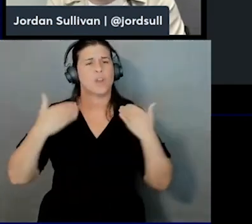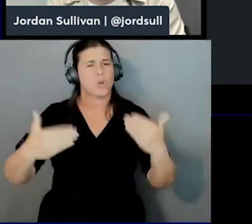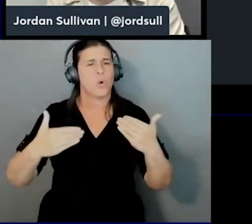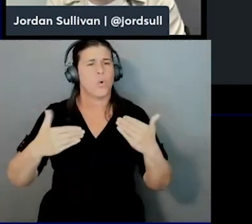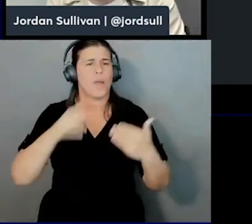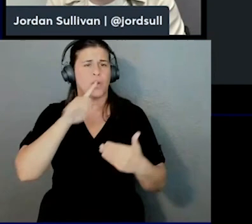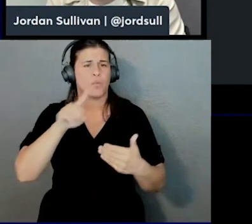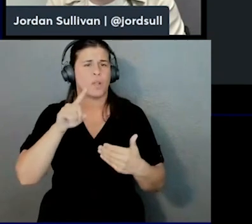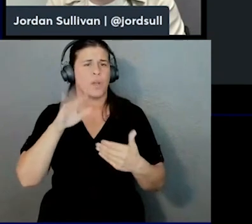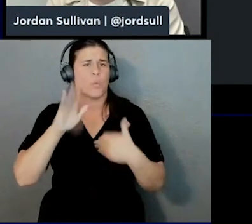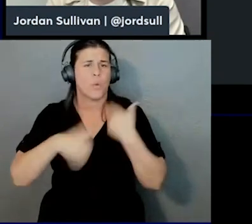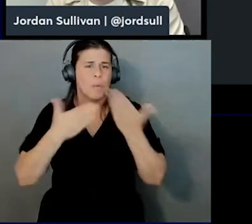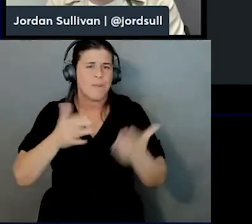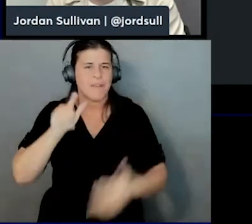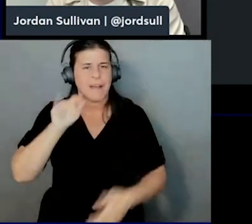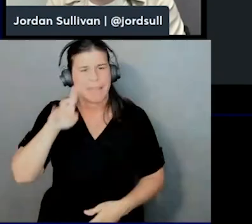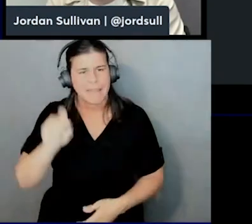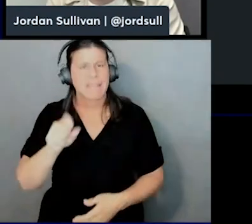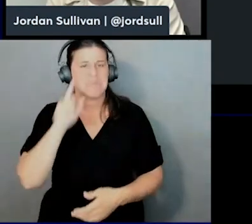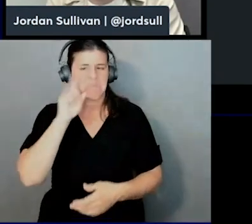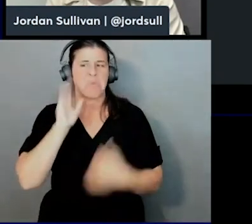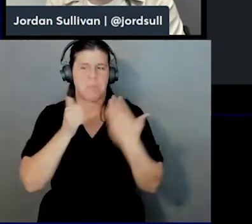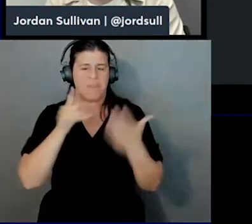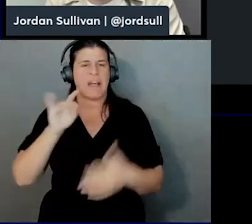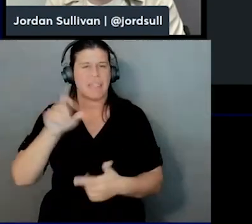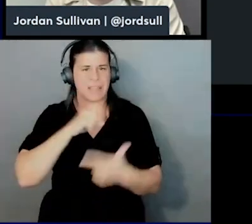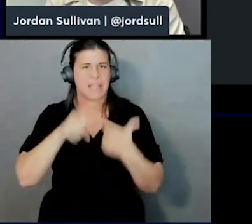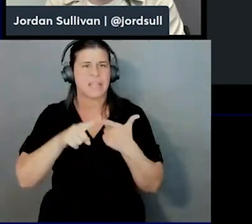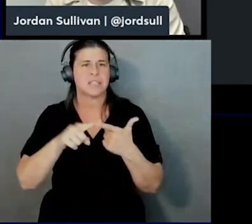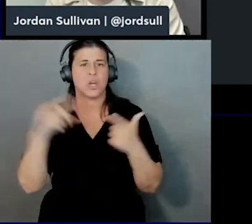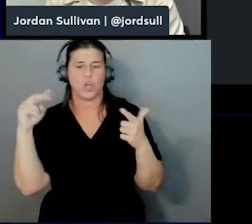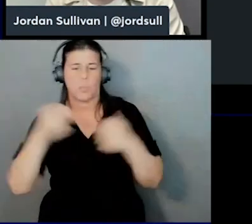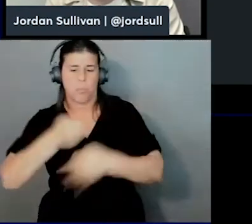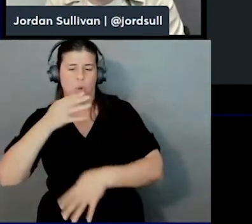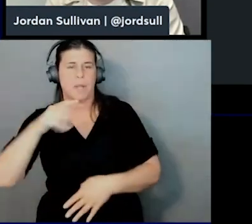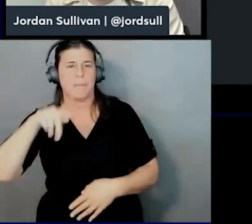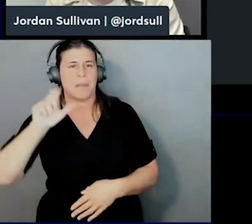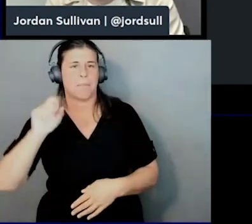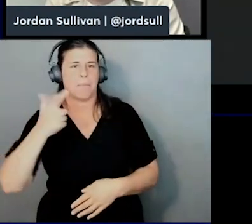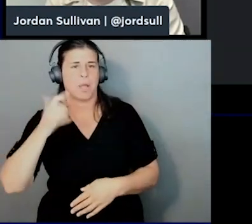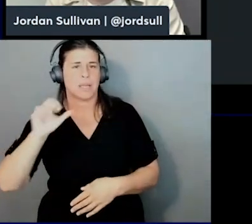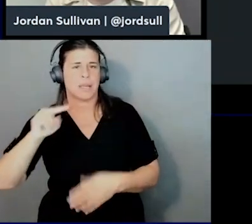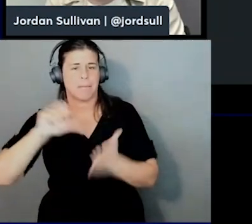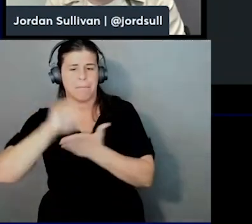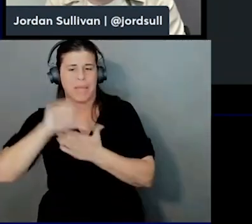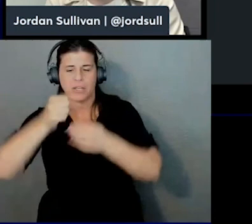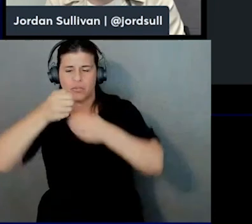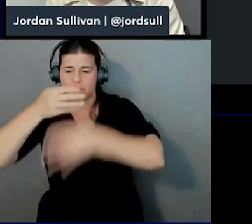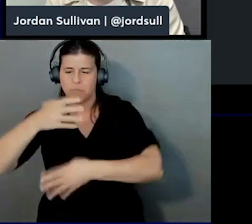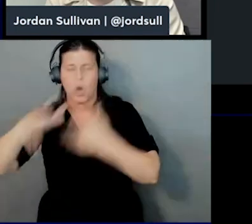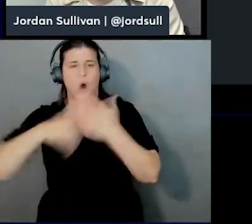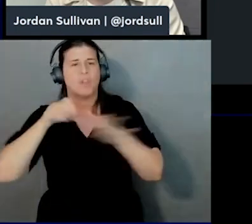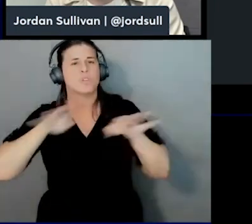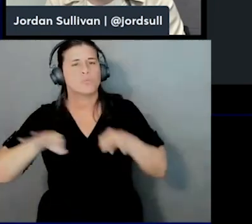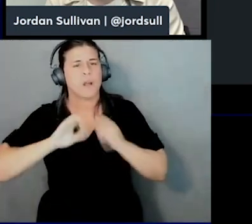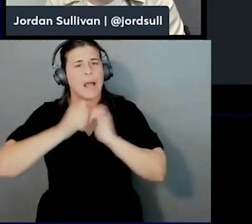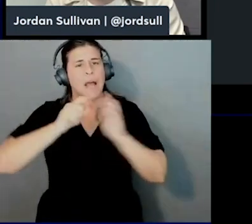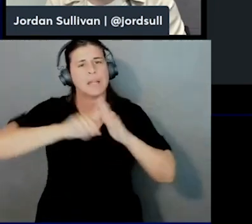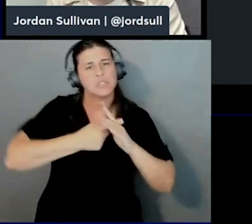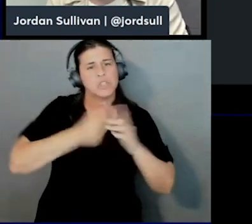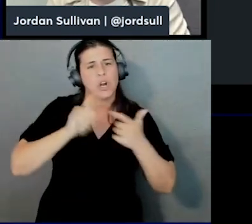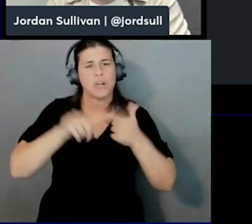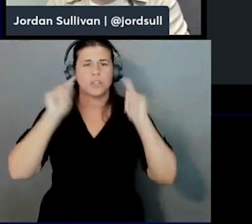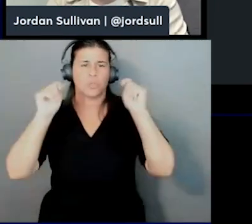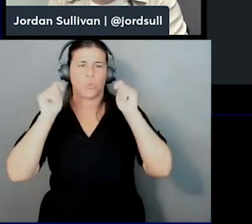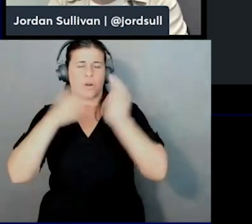provided. You can go ahead to the plugin page. It has all of the instruction how to start. It has this tutorial that I'm showing you right